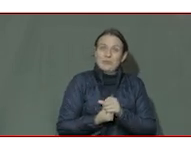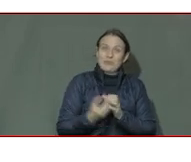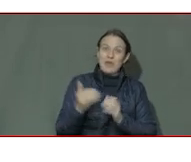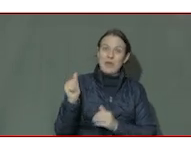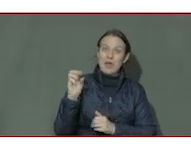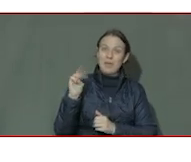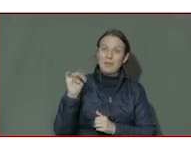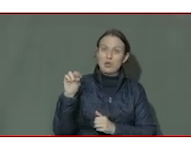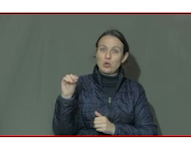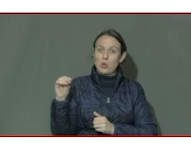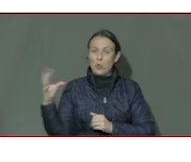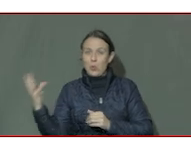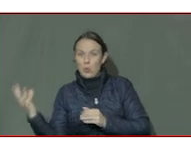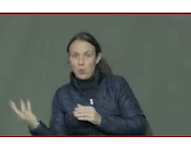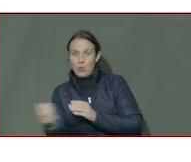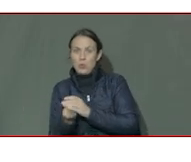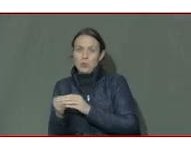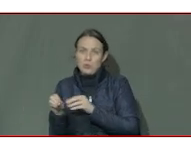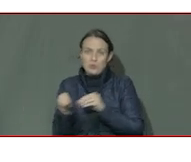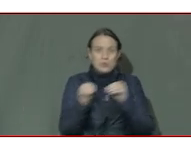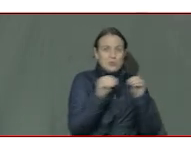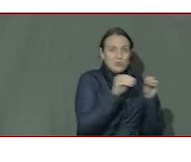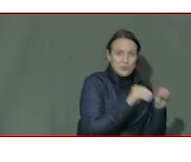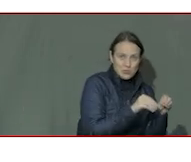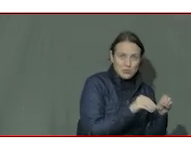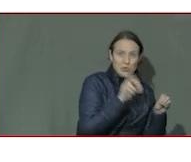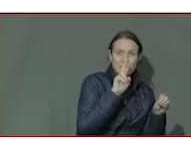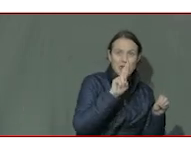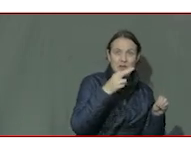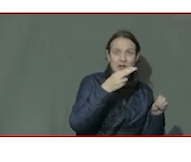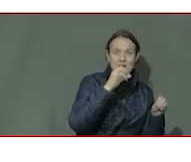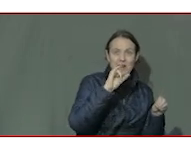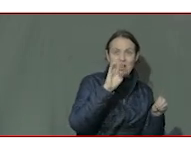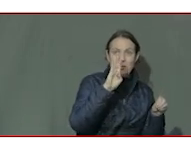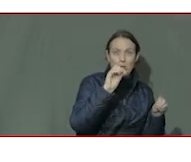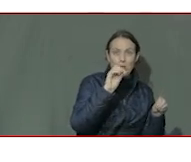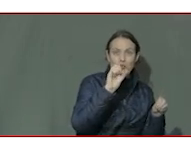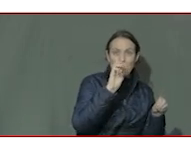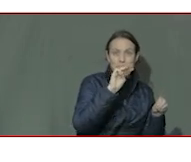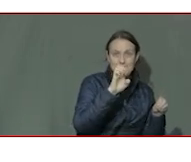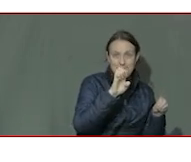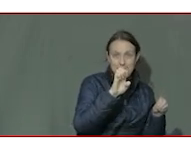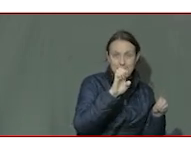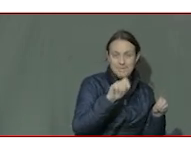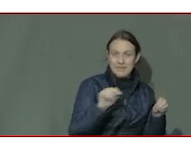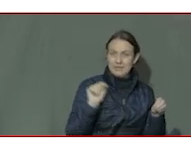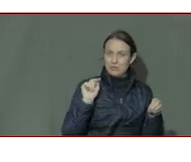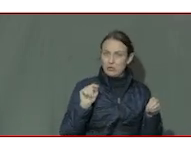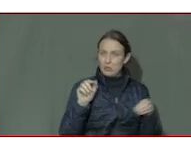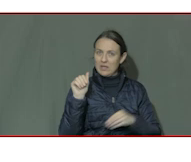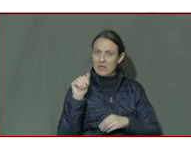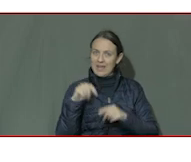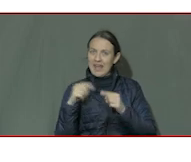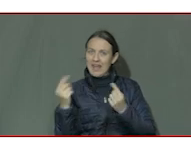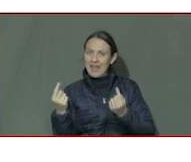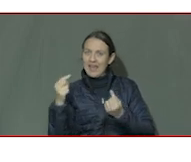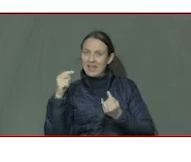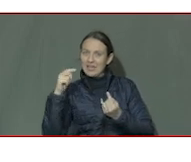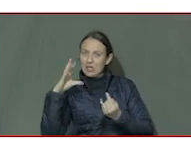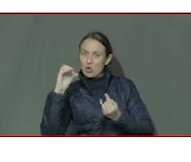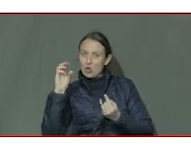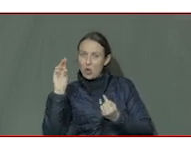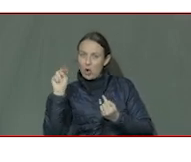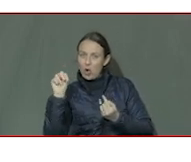way to the ribosome. So it means what? The anticodon on tRNA will bring what? It